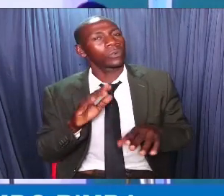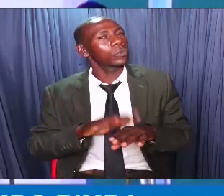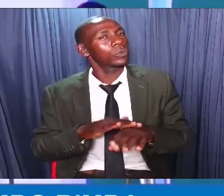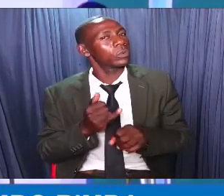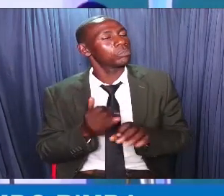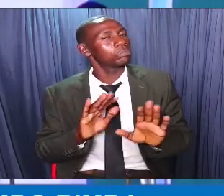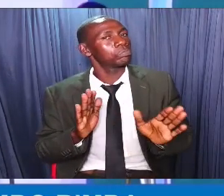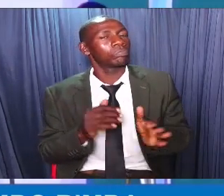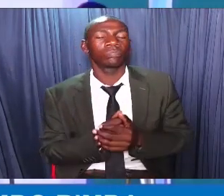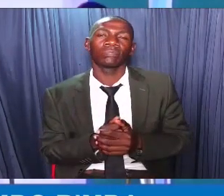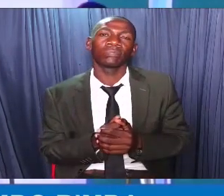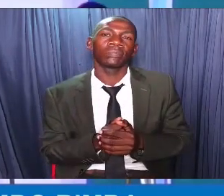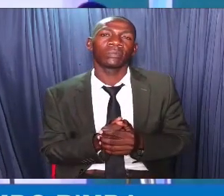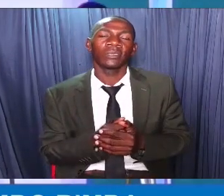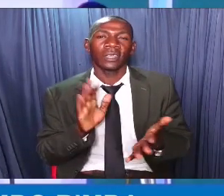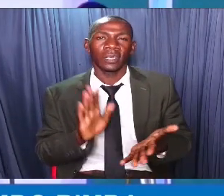utilizing them.